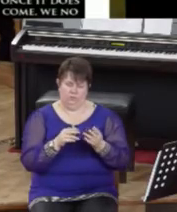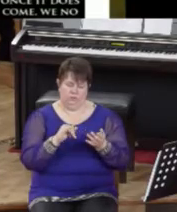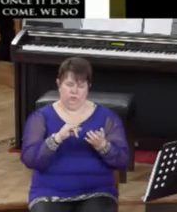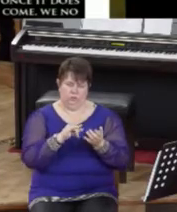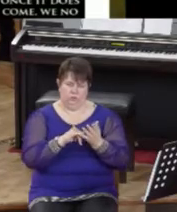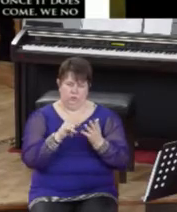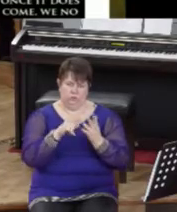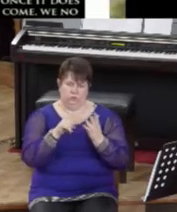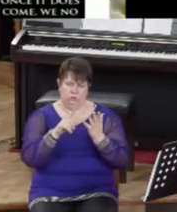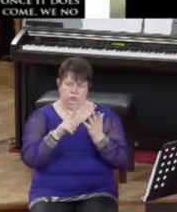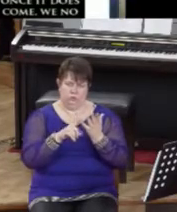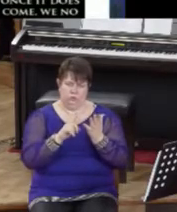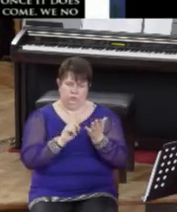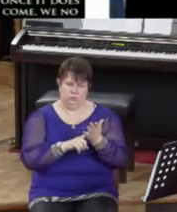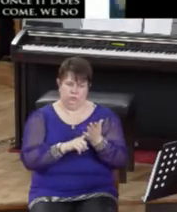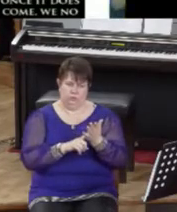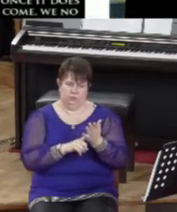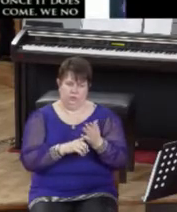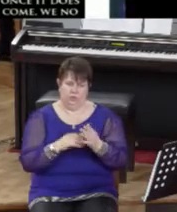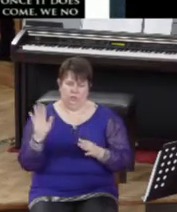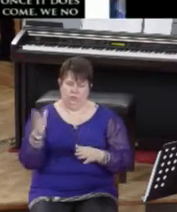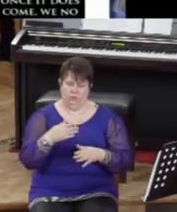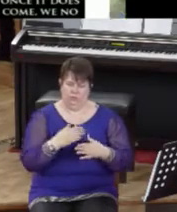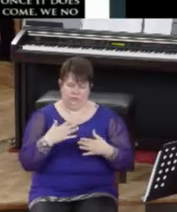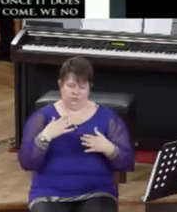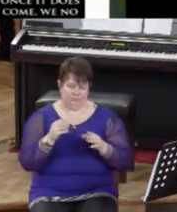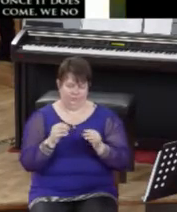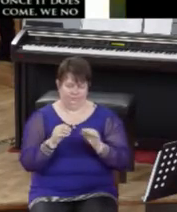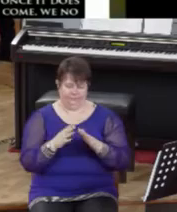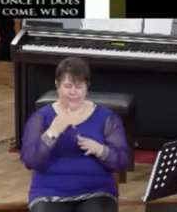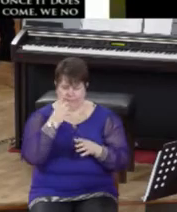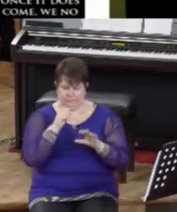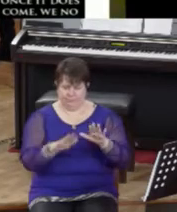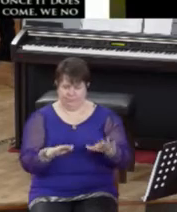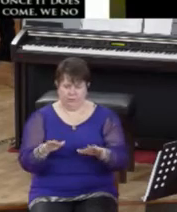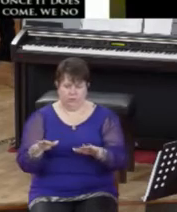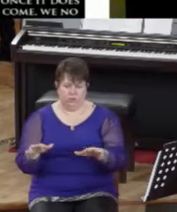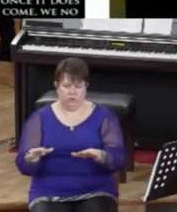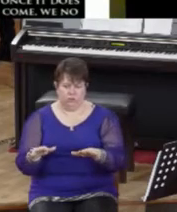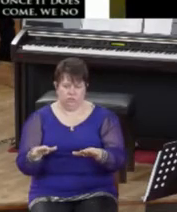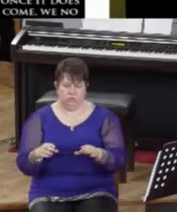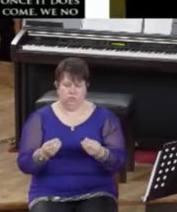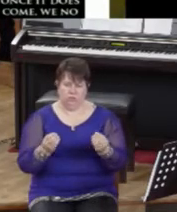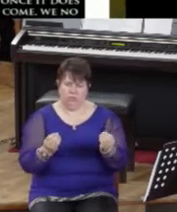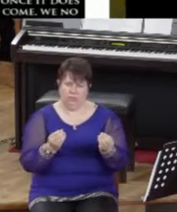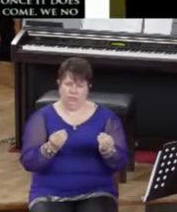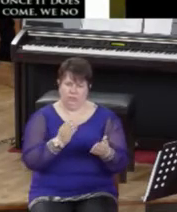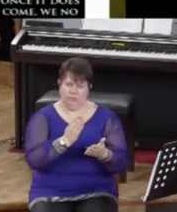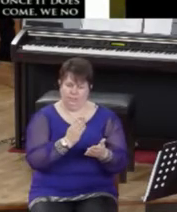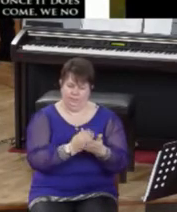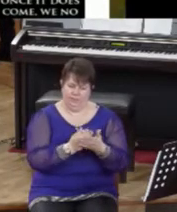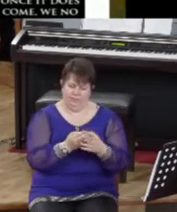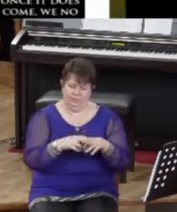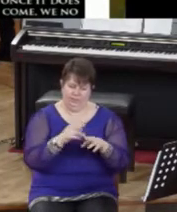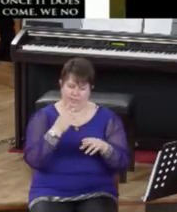So all things physical, what you can touch, was regarded by the Greeks as being